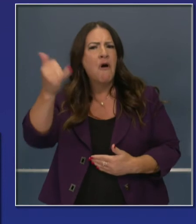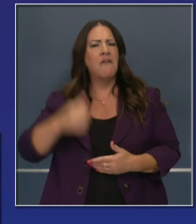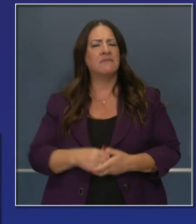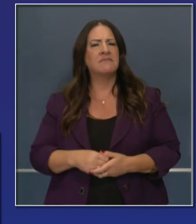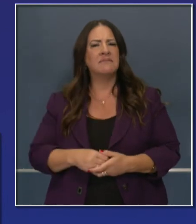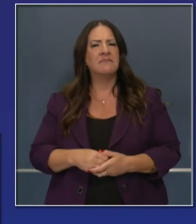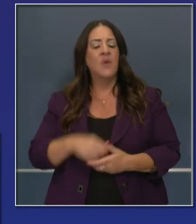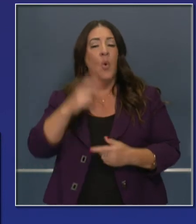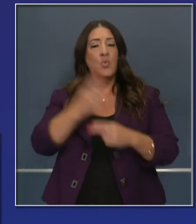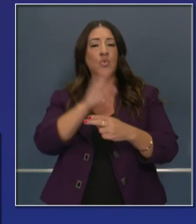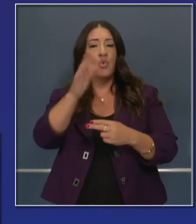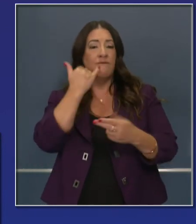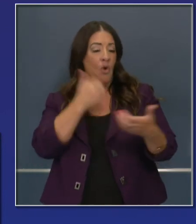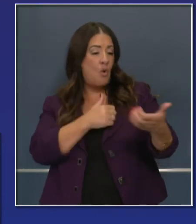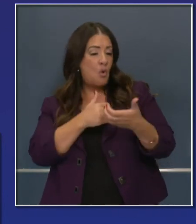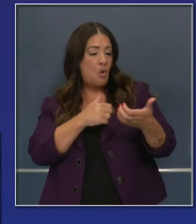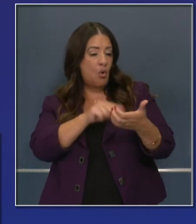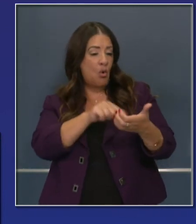take your smartphone,